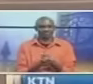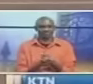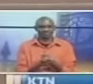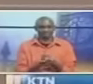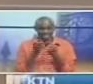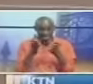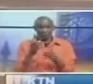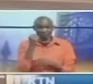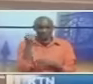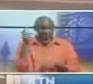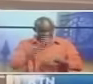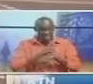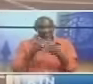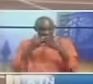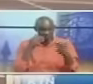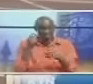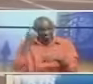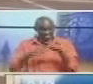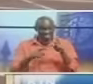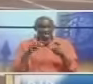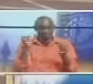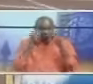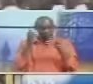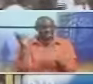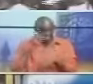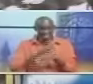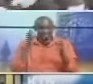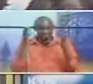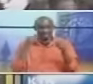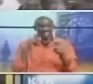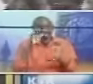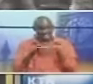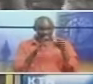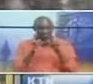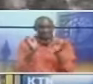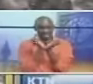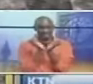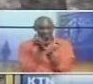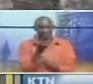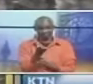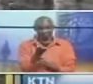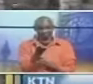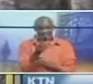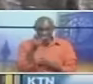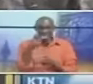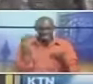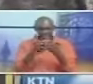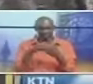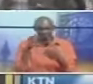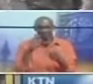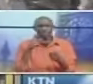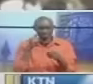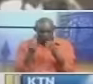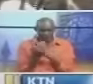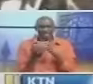It is 5 days before this year's Mashujaa Day celebrations at the Nyayo National Stadium. We arrive early